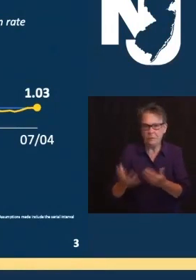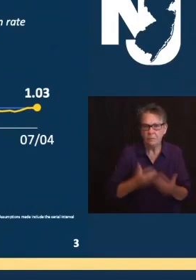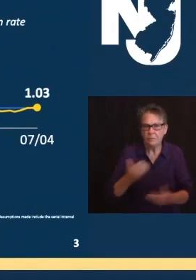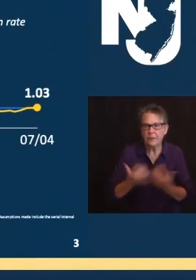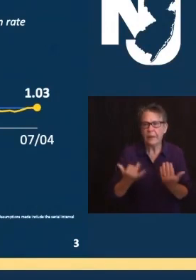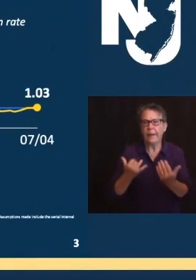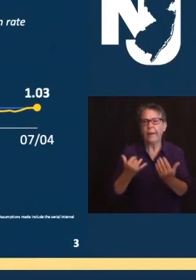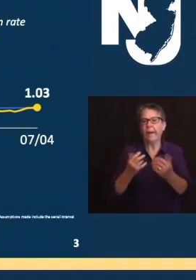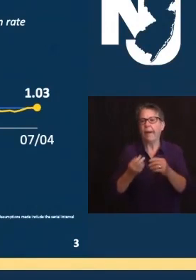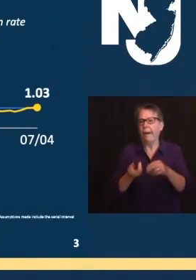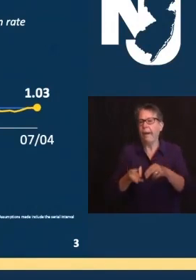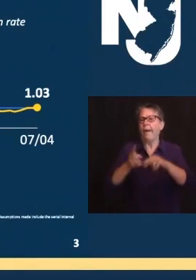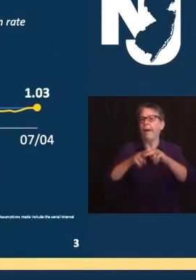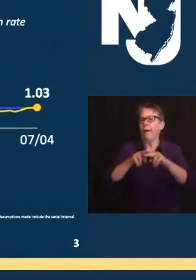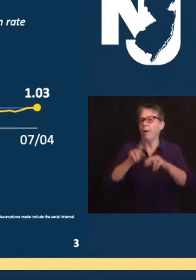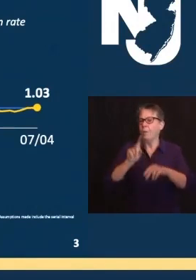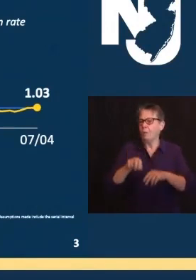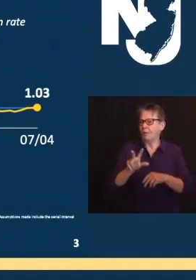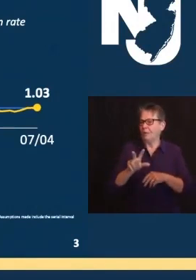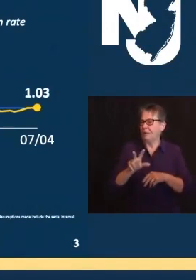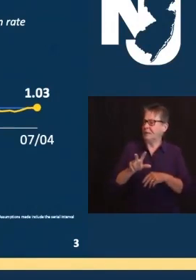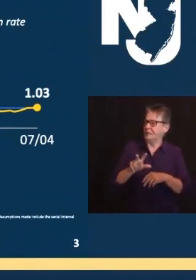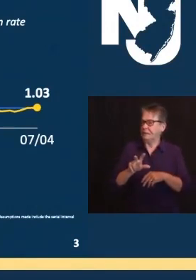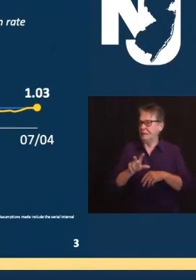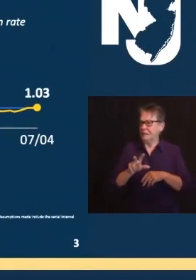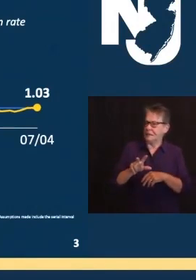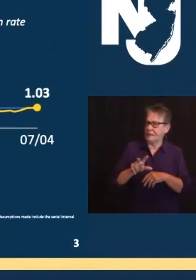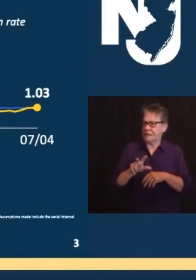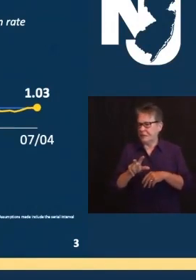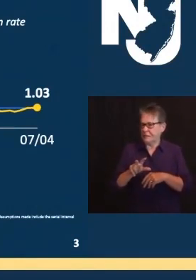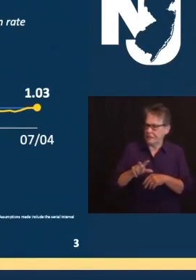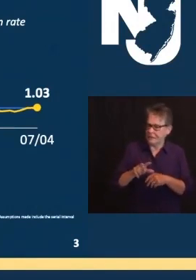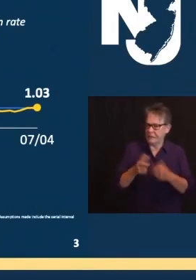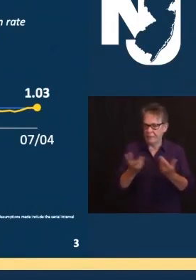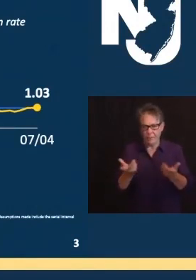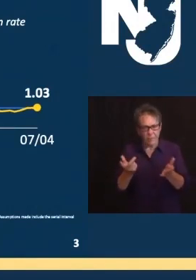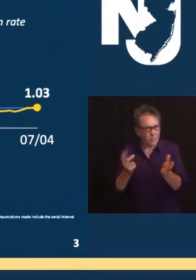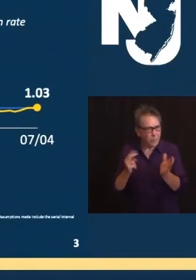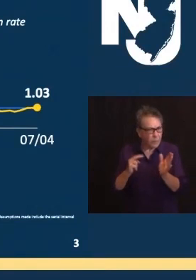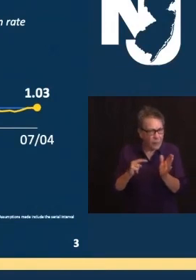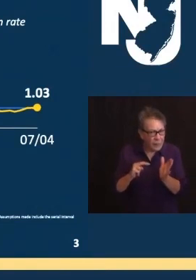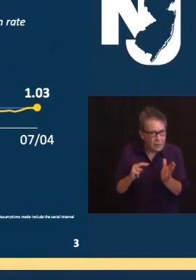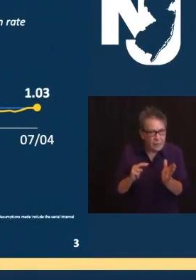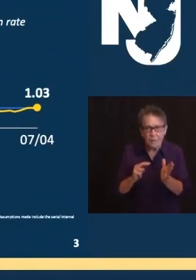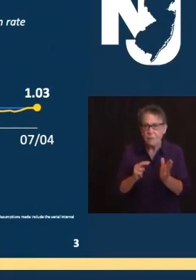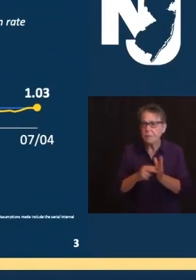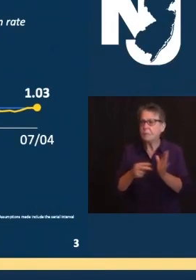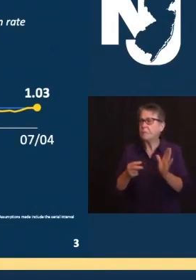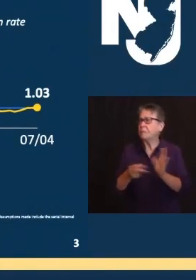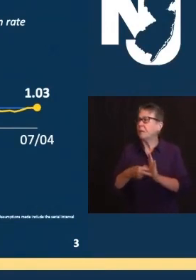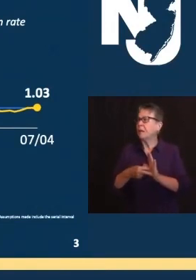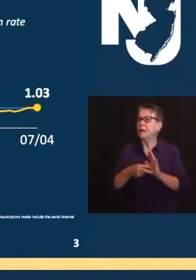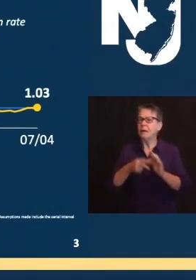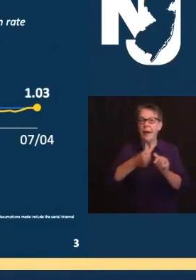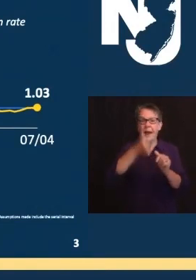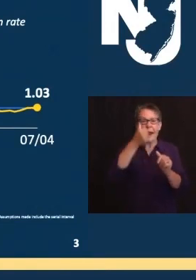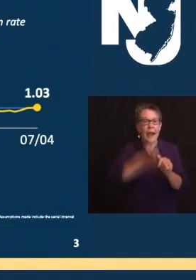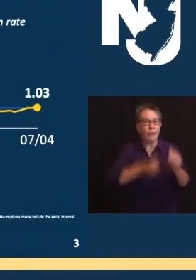1.03. This means that for every new case of COVID we are seeing, that case is leading to at least one